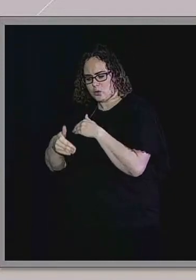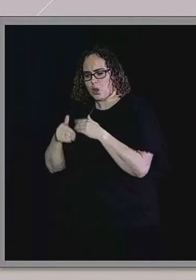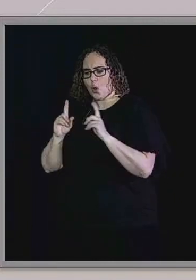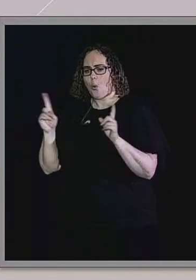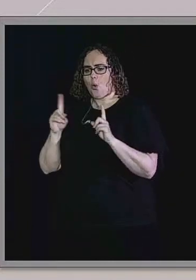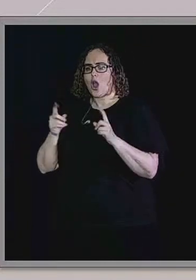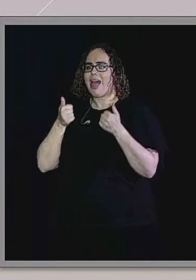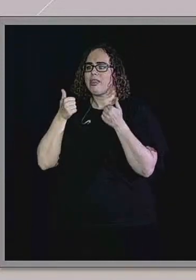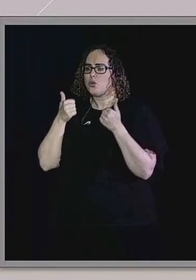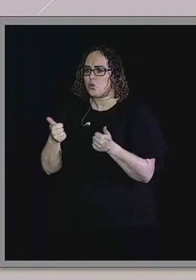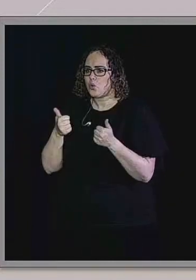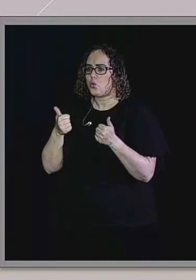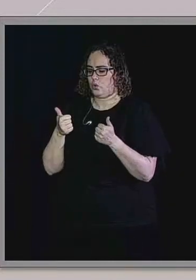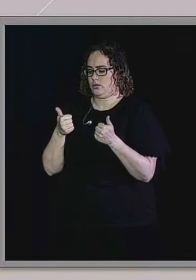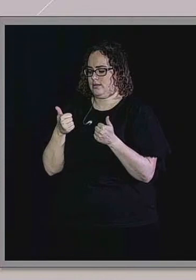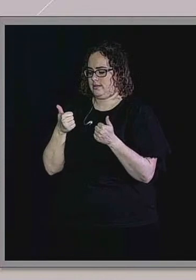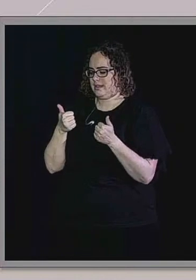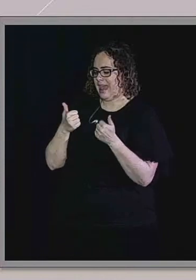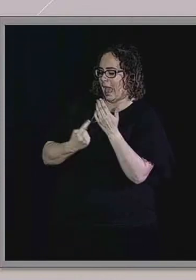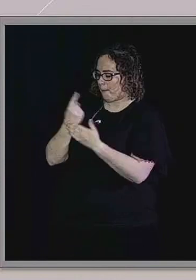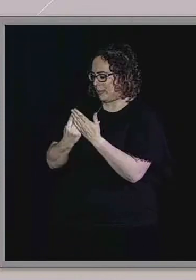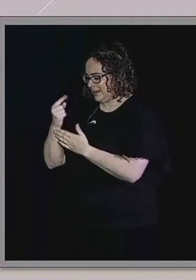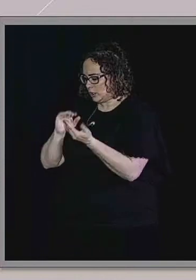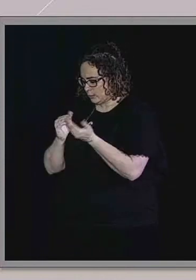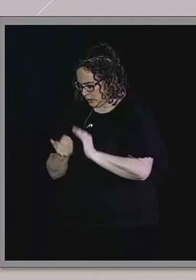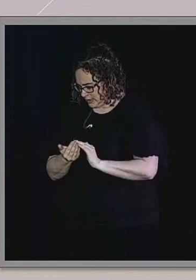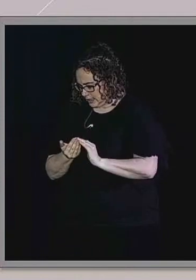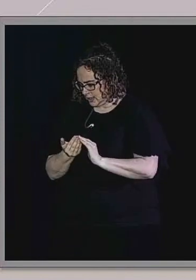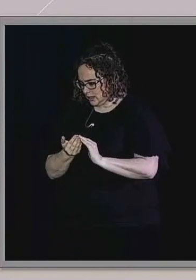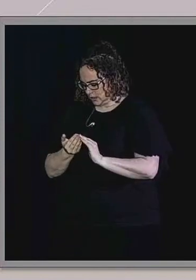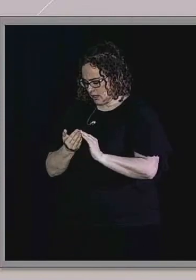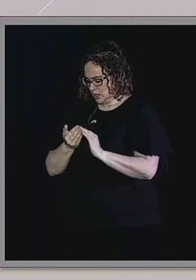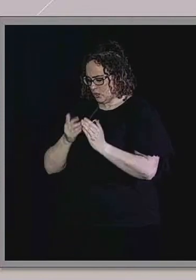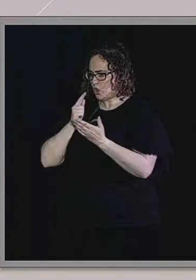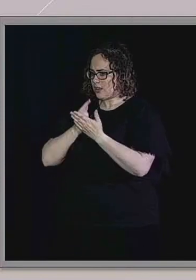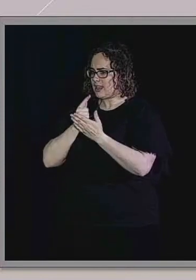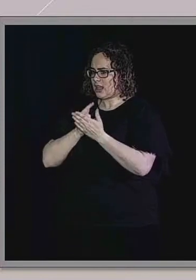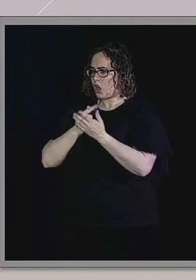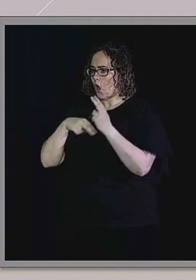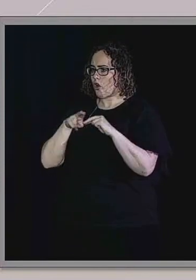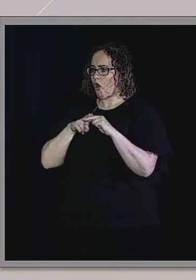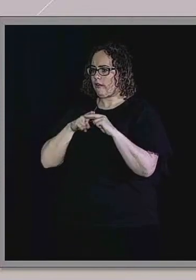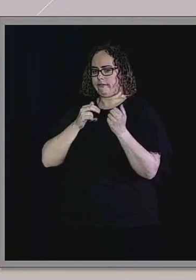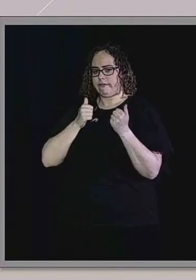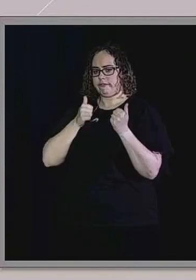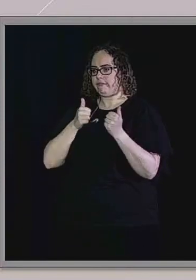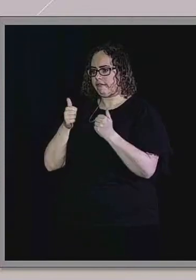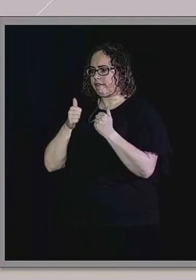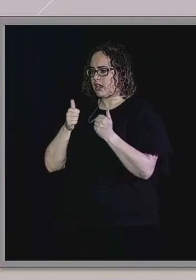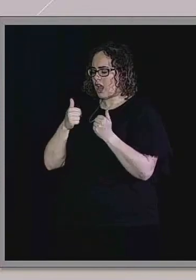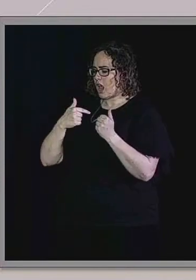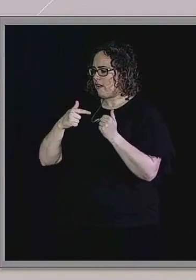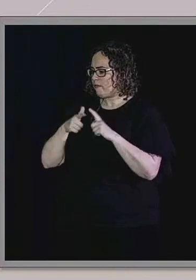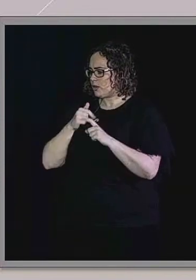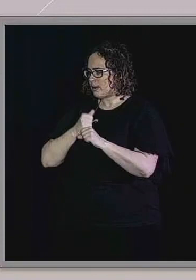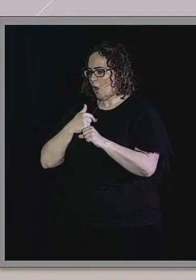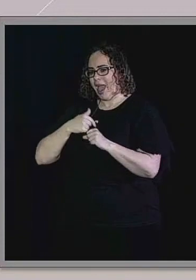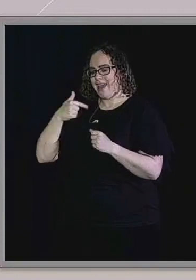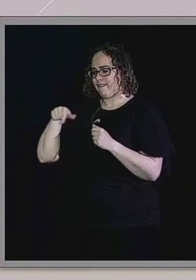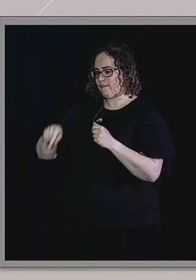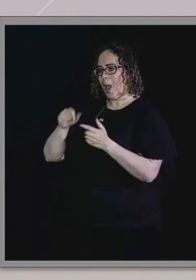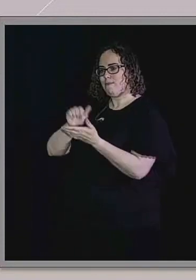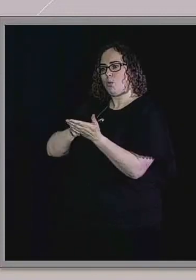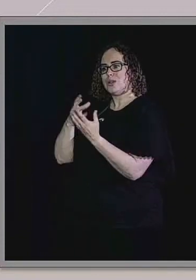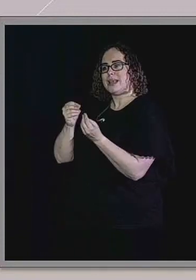in the community right now? Because there's amazing stuff when you go to Robo. There's Julawalu. I've got the memory games that my daughter loves playing with. I've